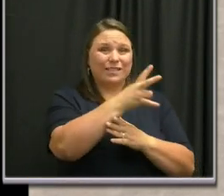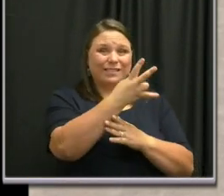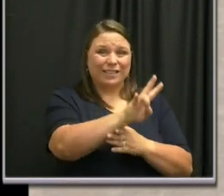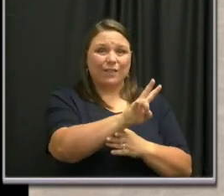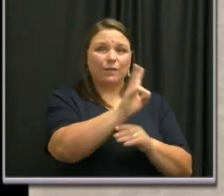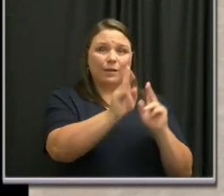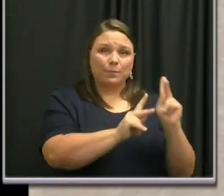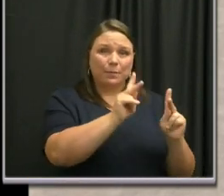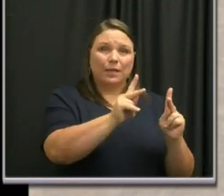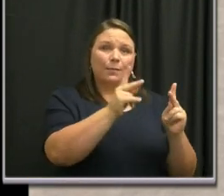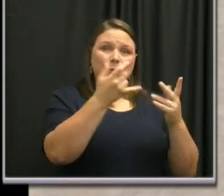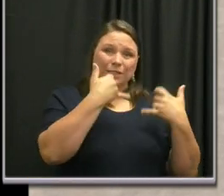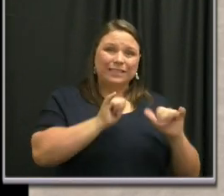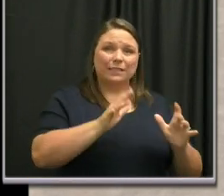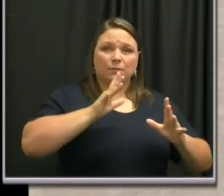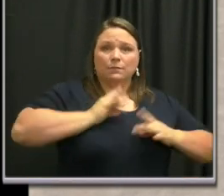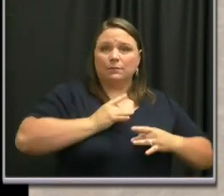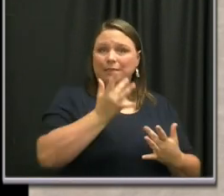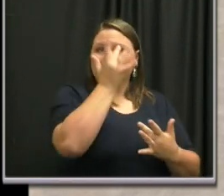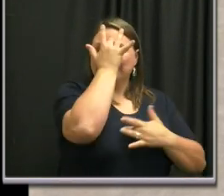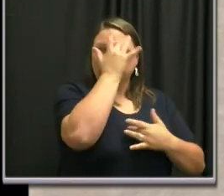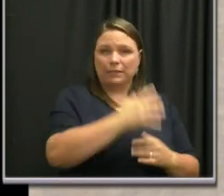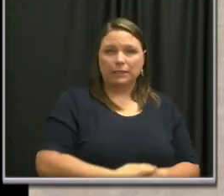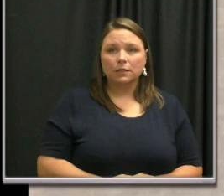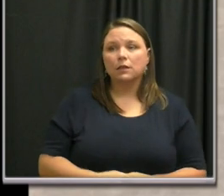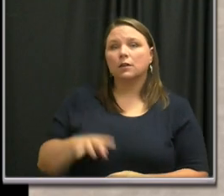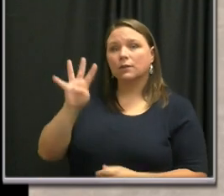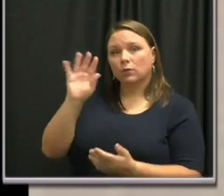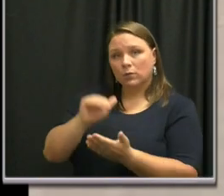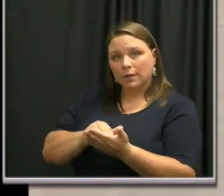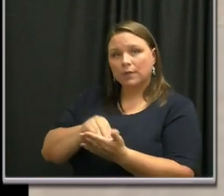1,317 cases are currently active, and